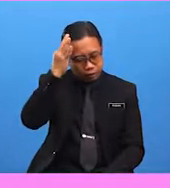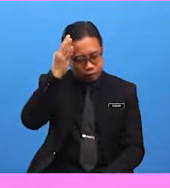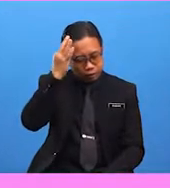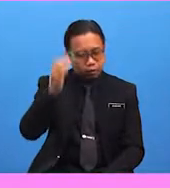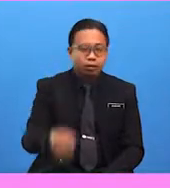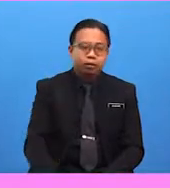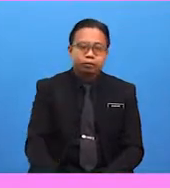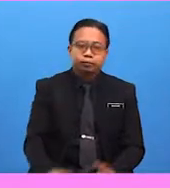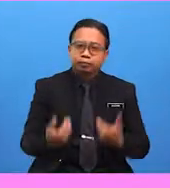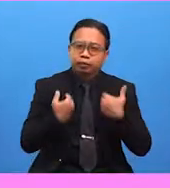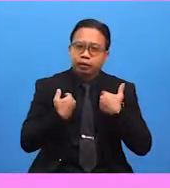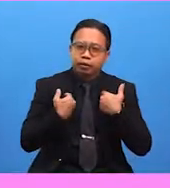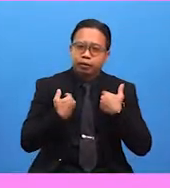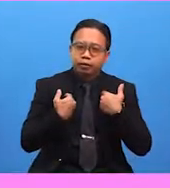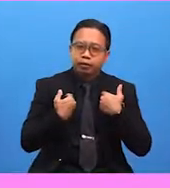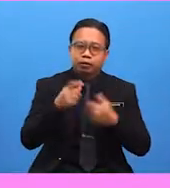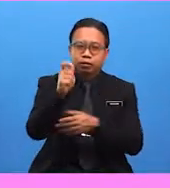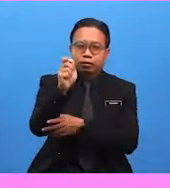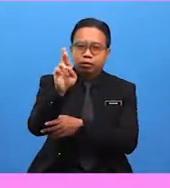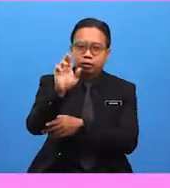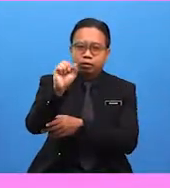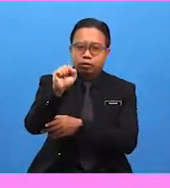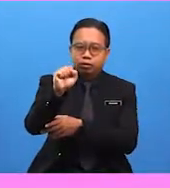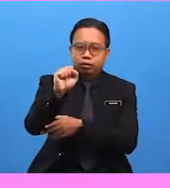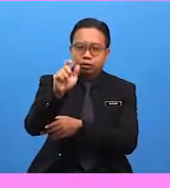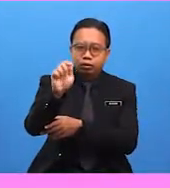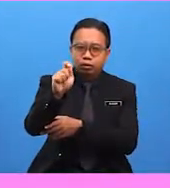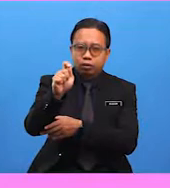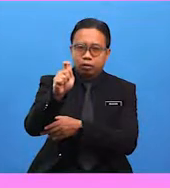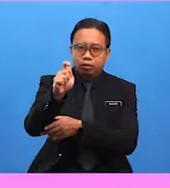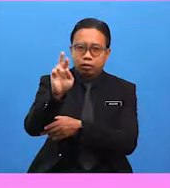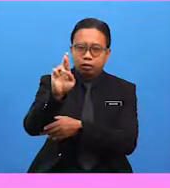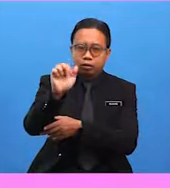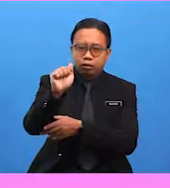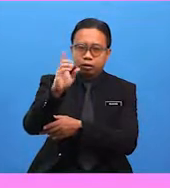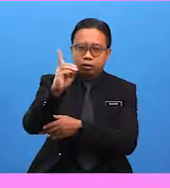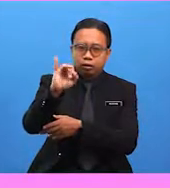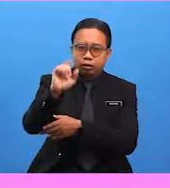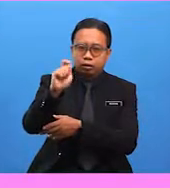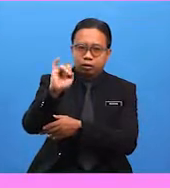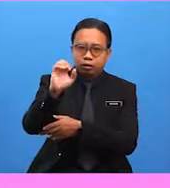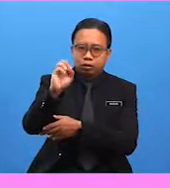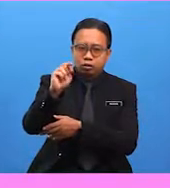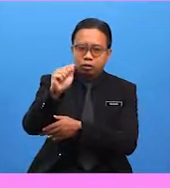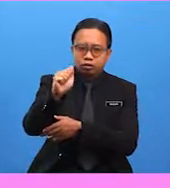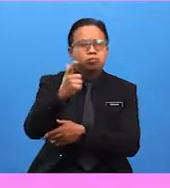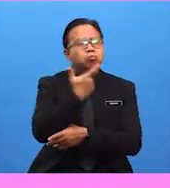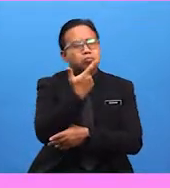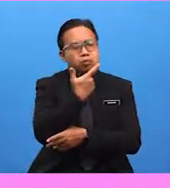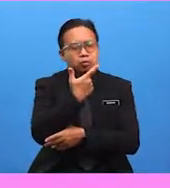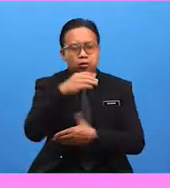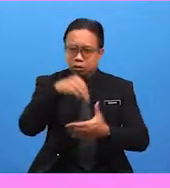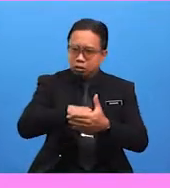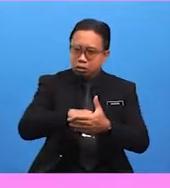that certain traditional jobs may no longer be in demand in the near